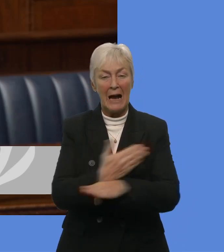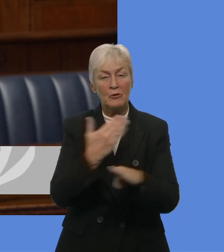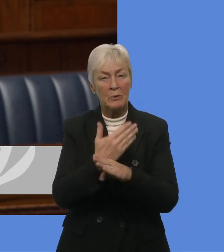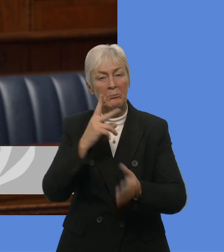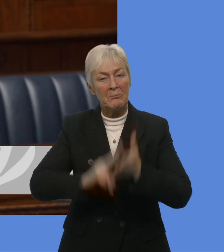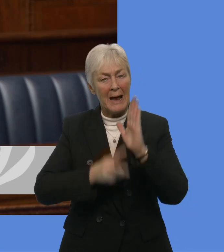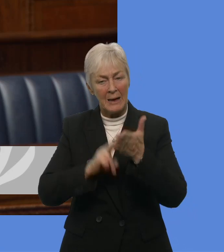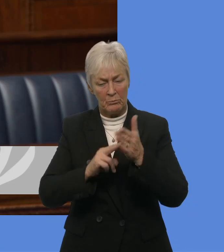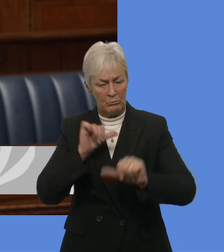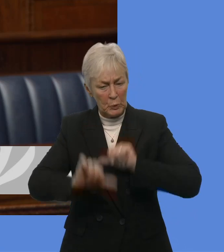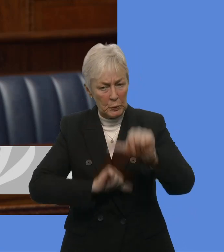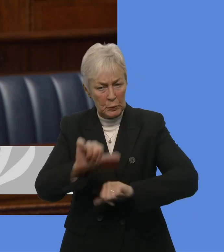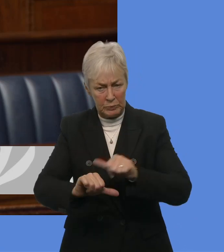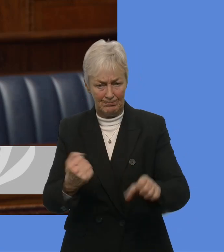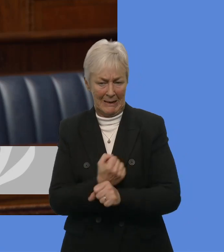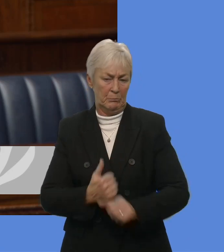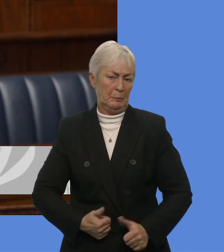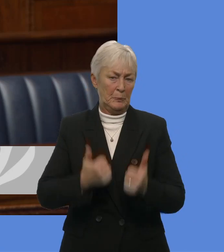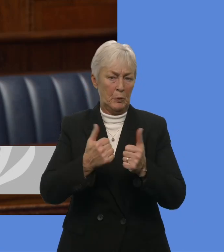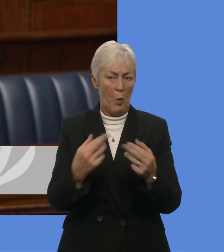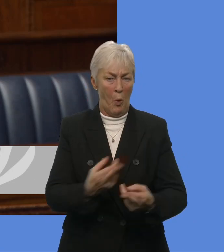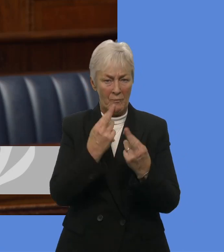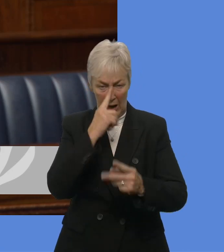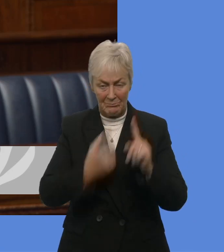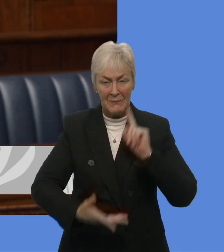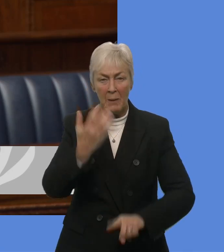being made. We hope to be in a position then to update the